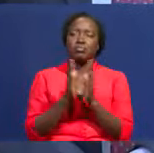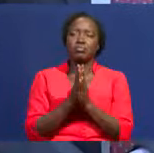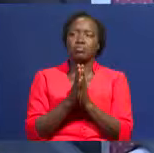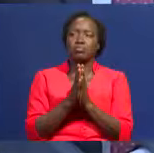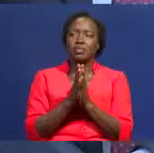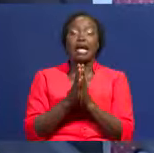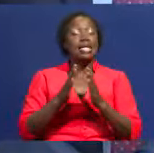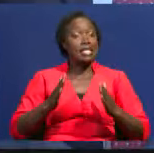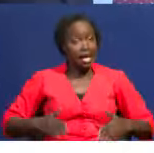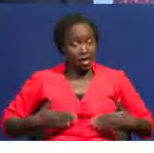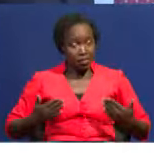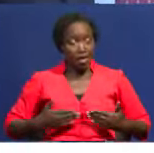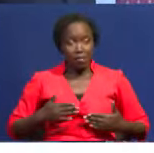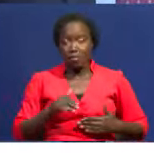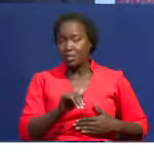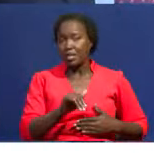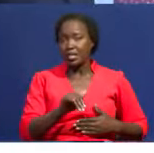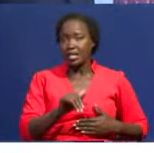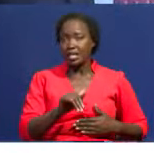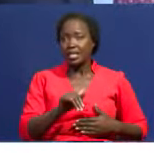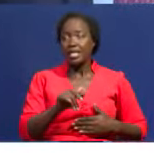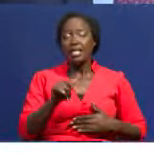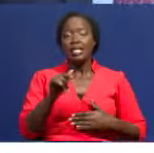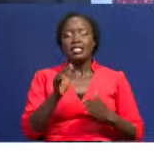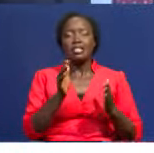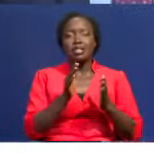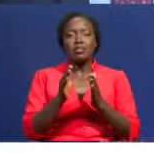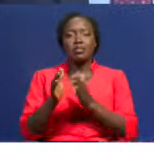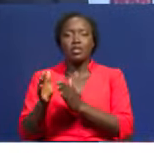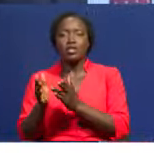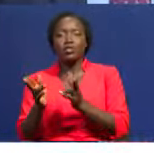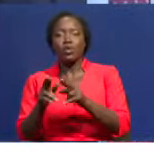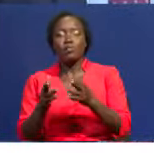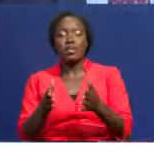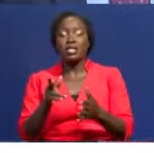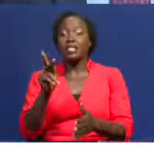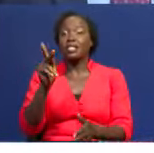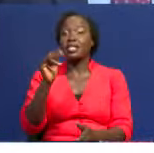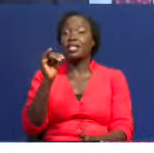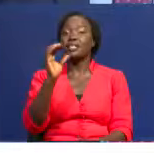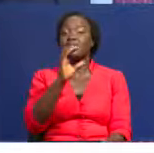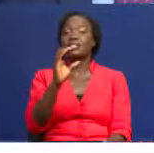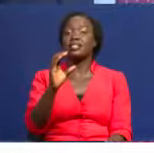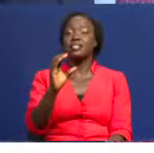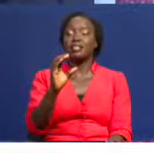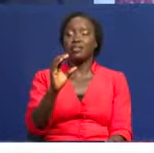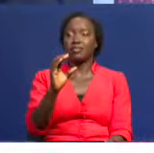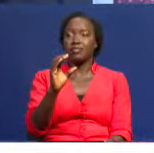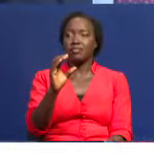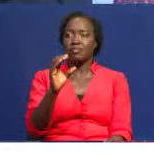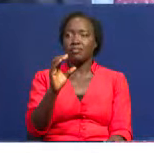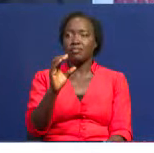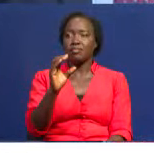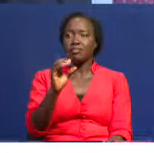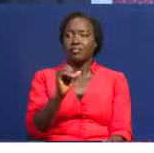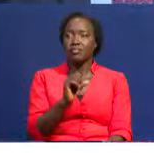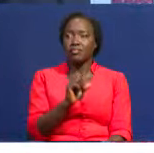And I'm happy that this function has been arranged to take place here at KICC.